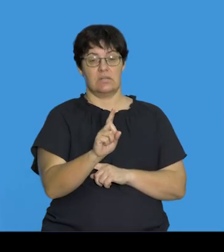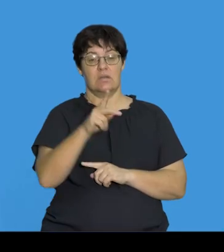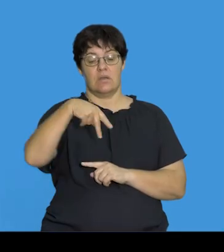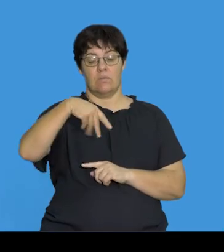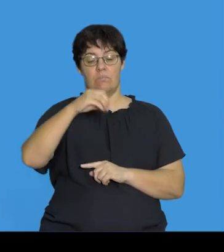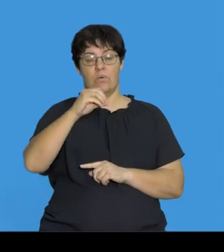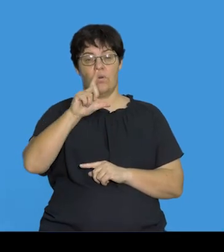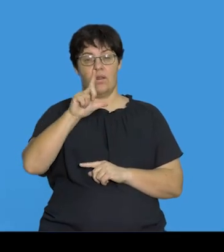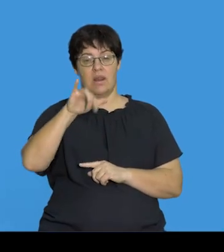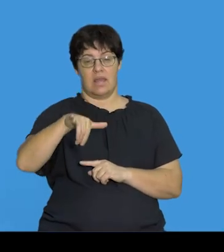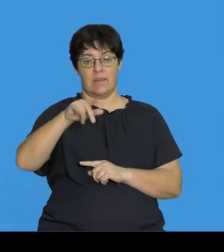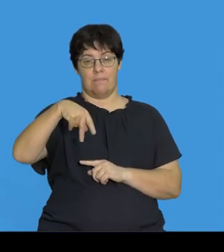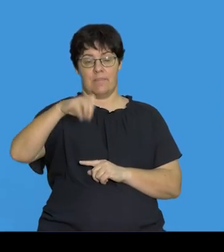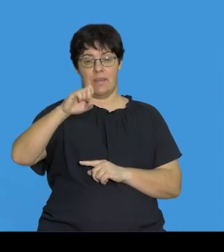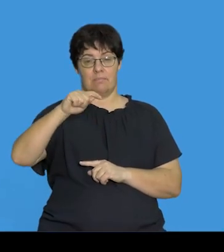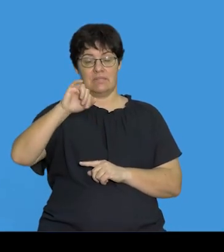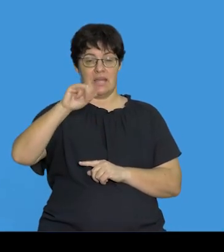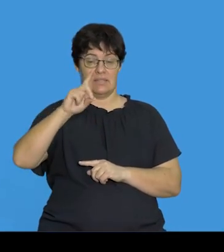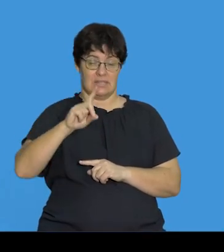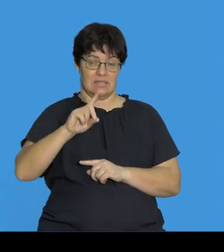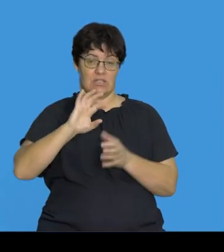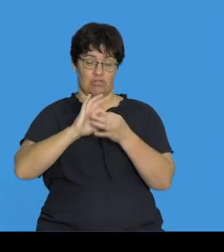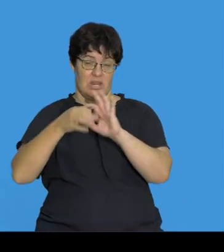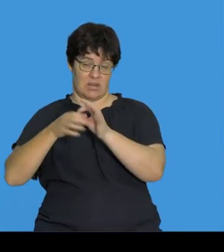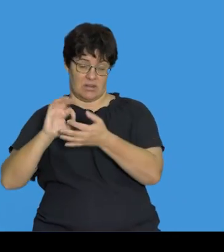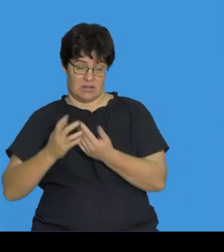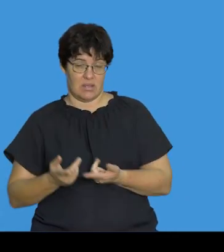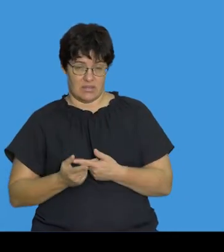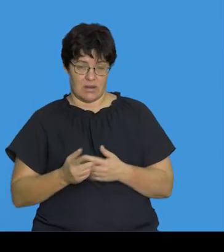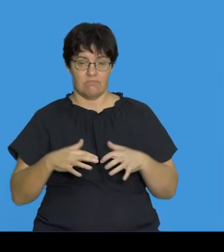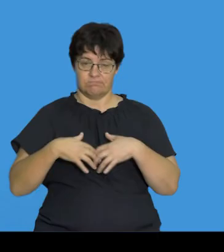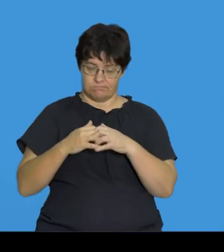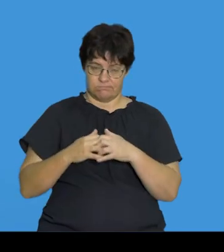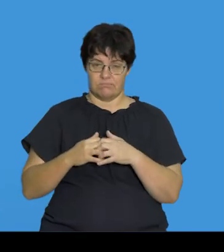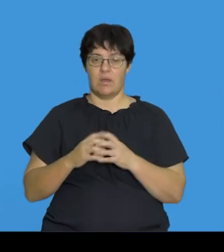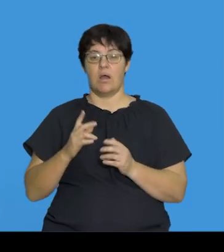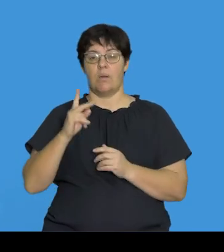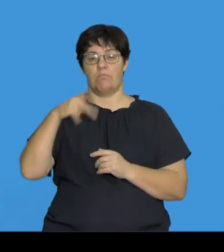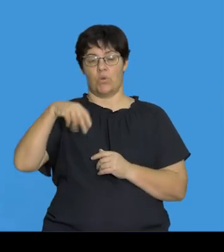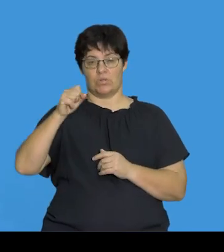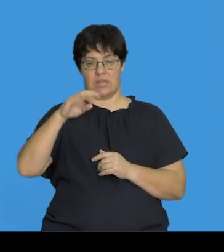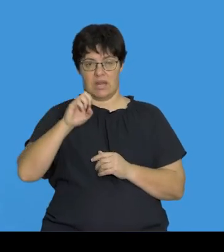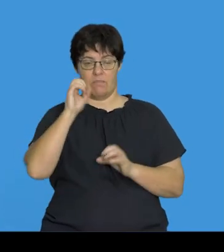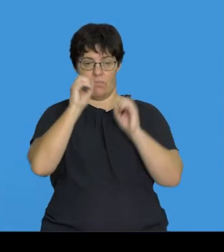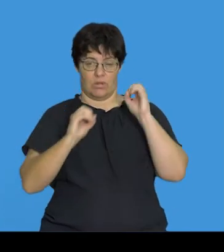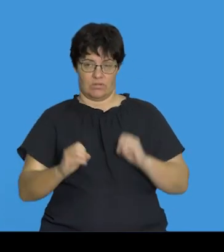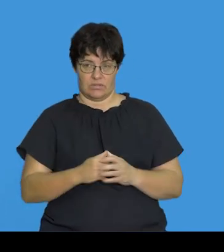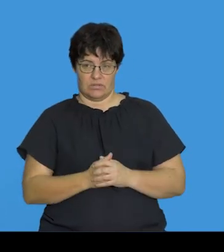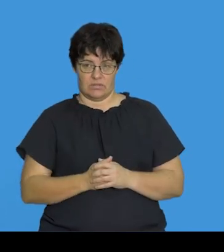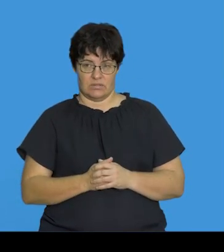we refer to as a polypeptide chain, and that is then compacted and configured into a protein